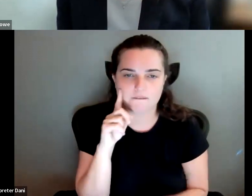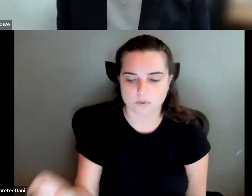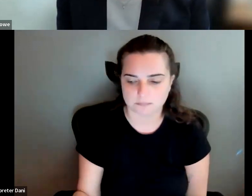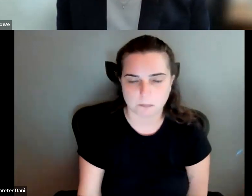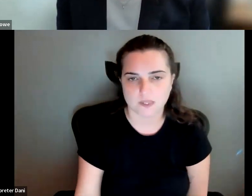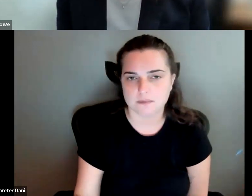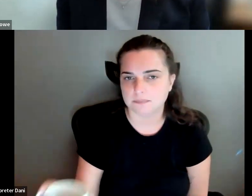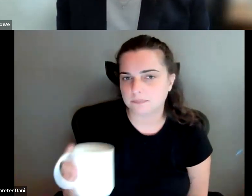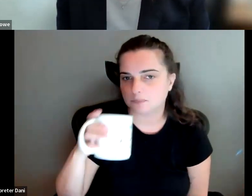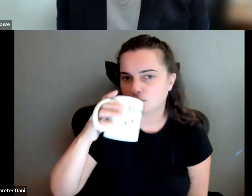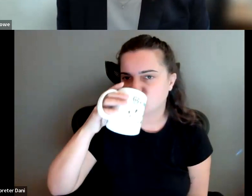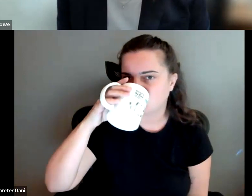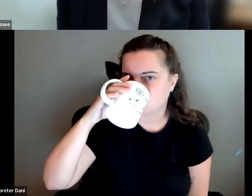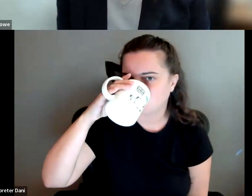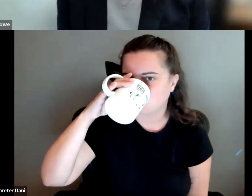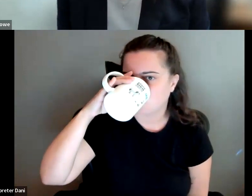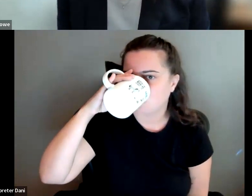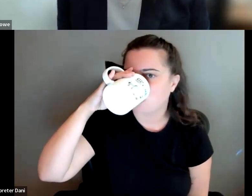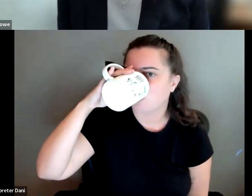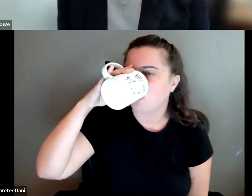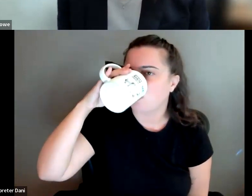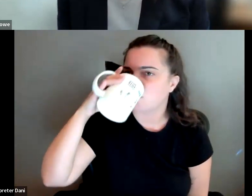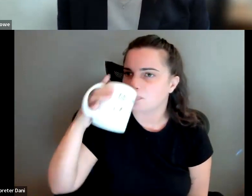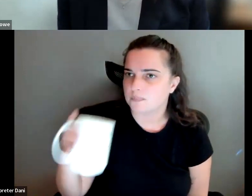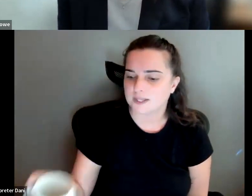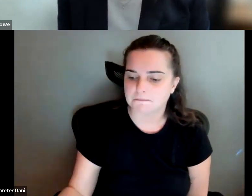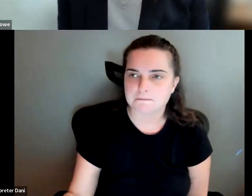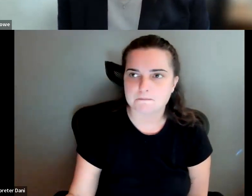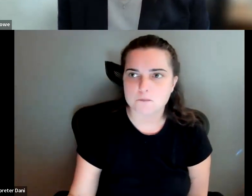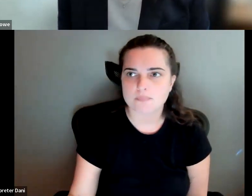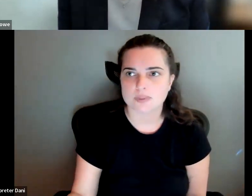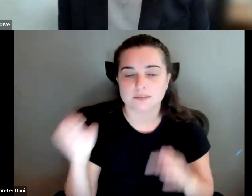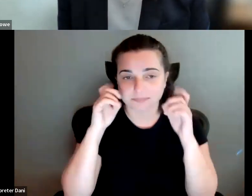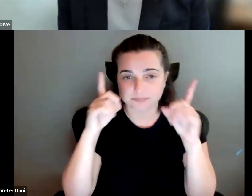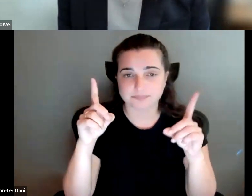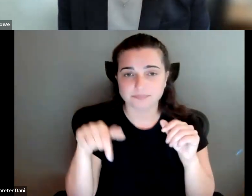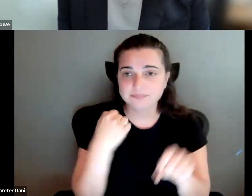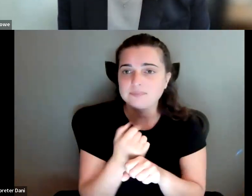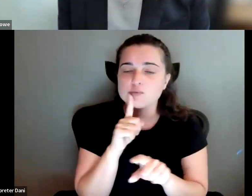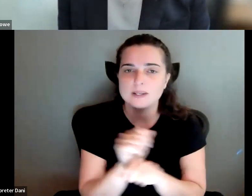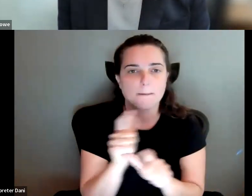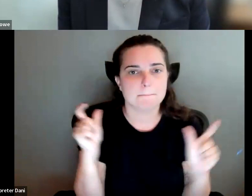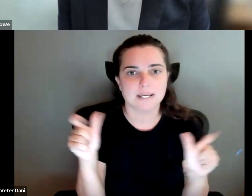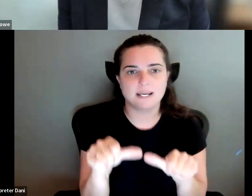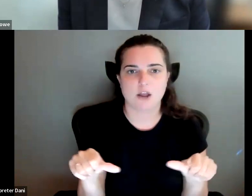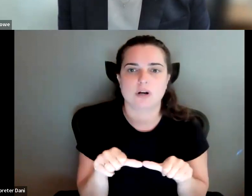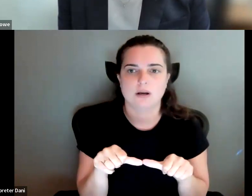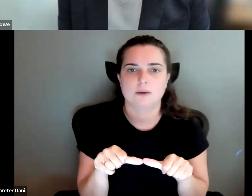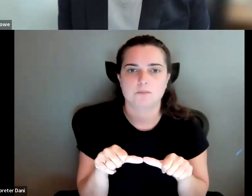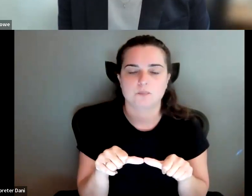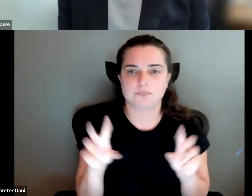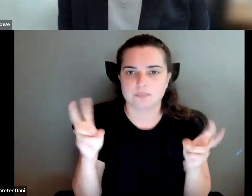idea-wise. Education, this year was a big area where issues came up that